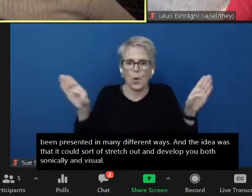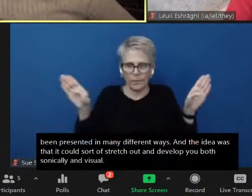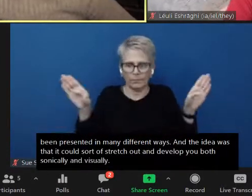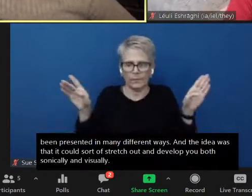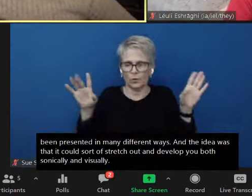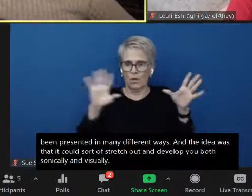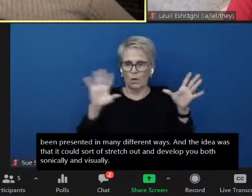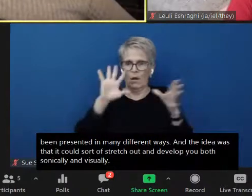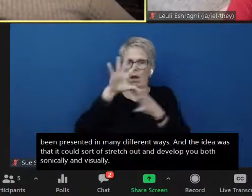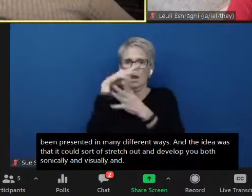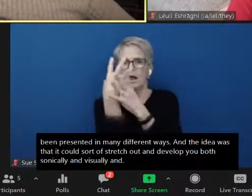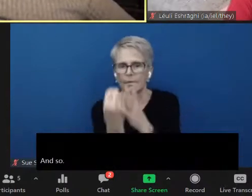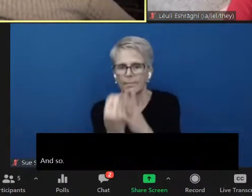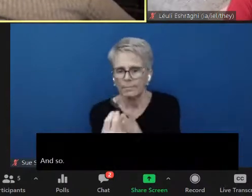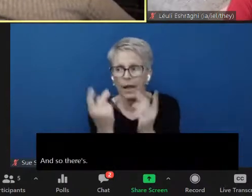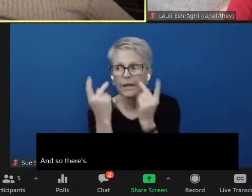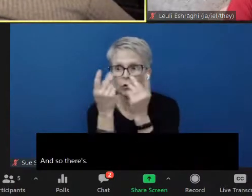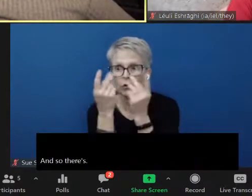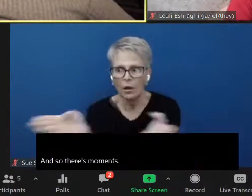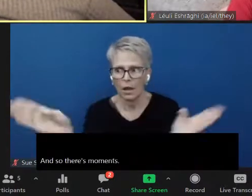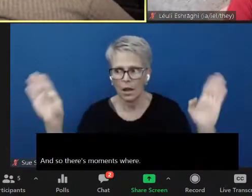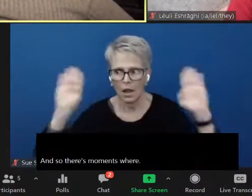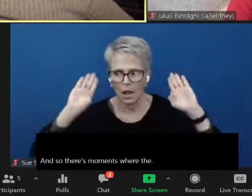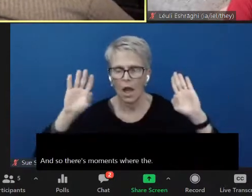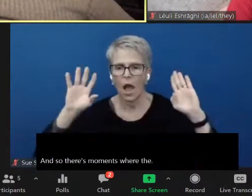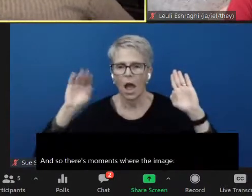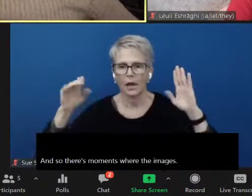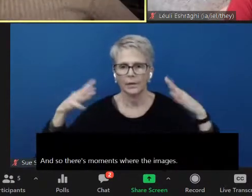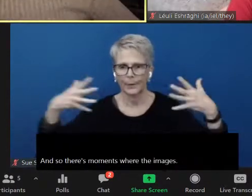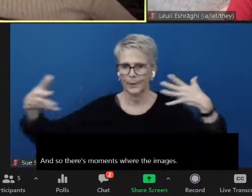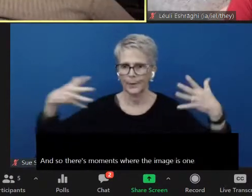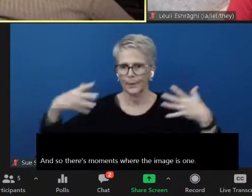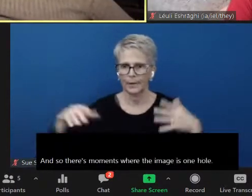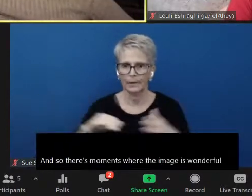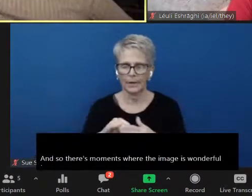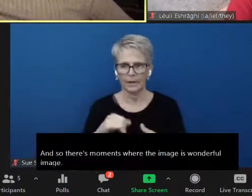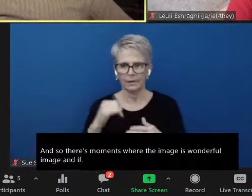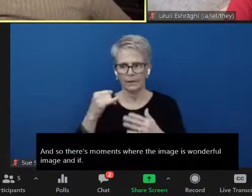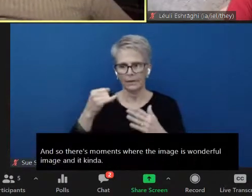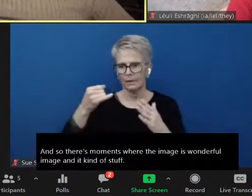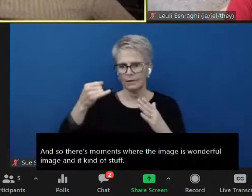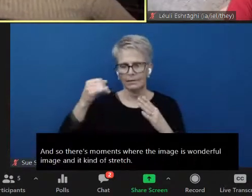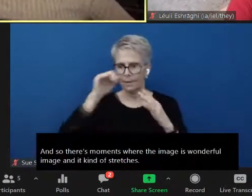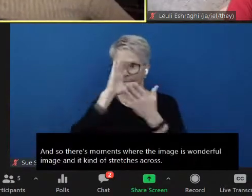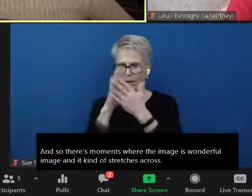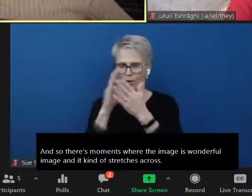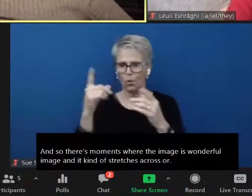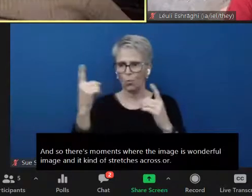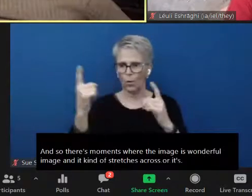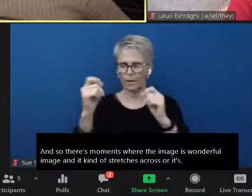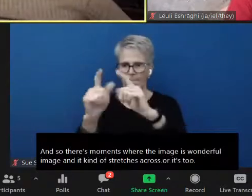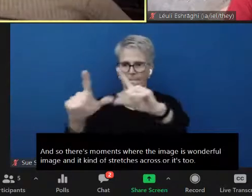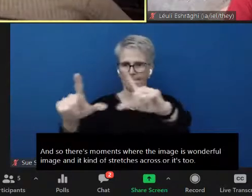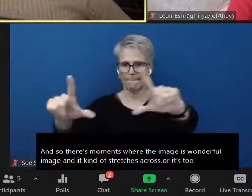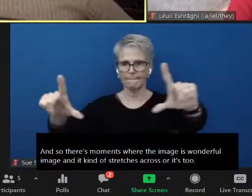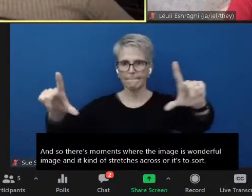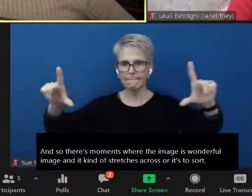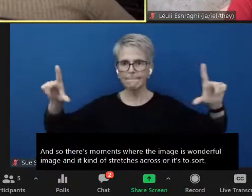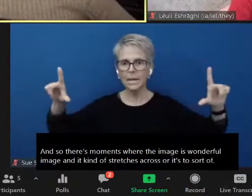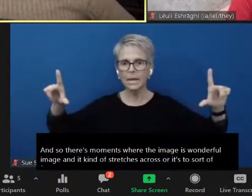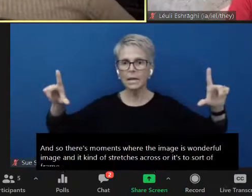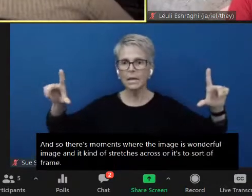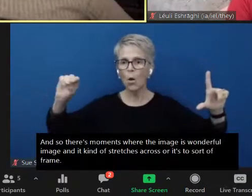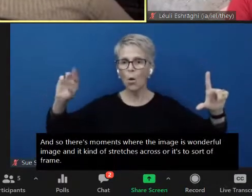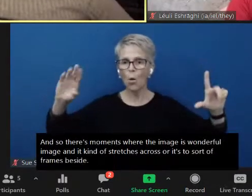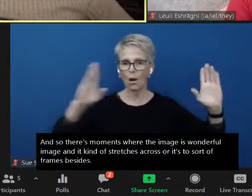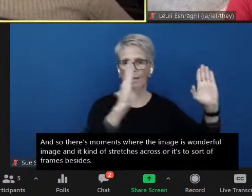visually. And so there's moments where the image is one whole image and it kind of stretches across. So it's two sort of